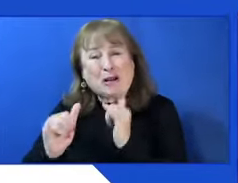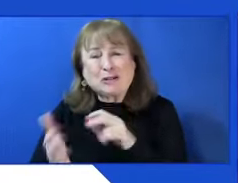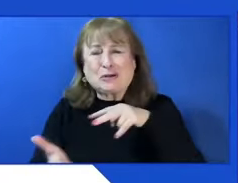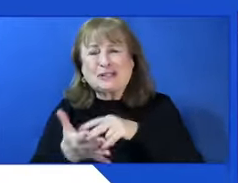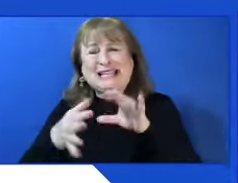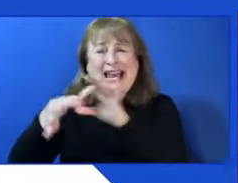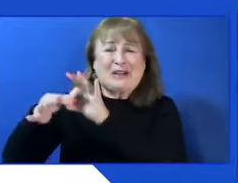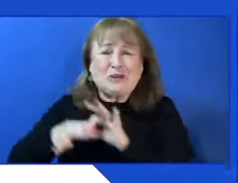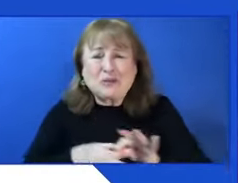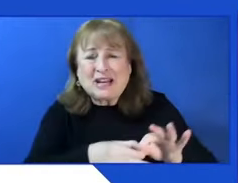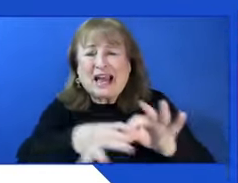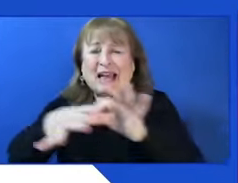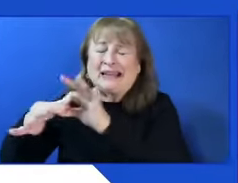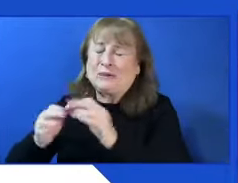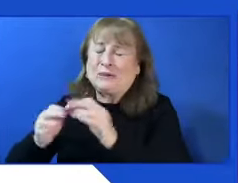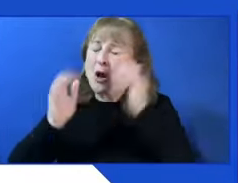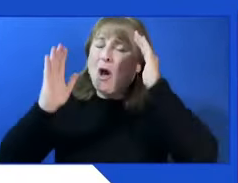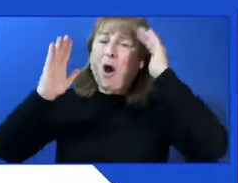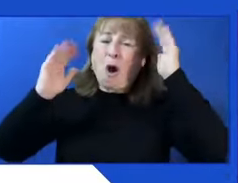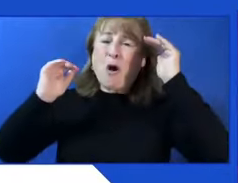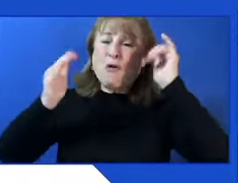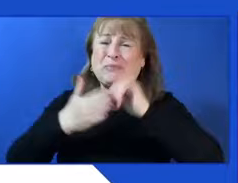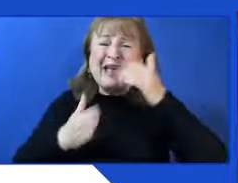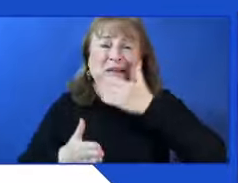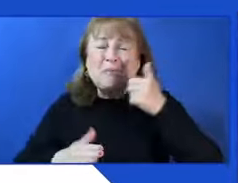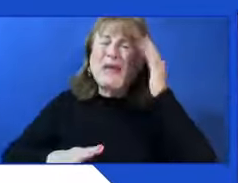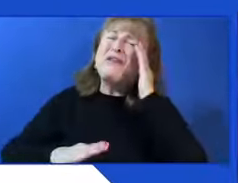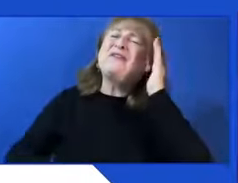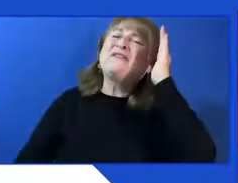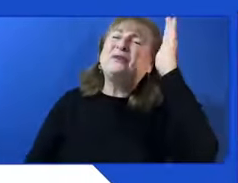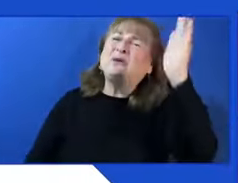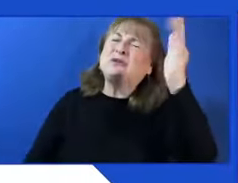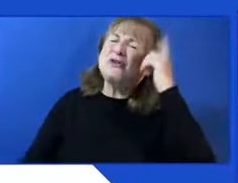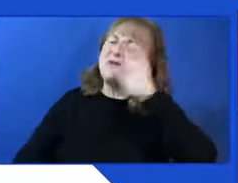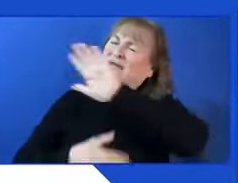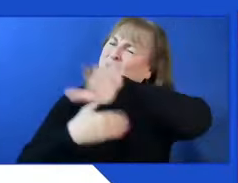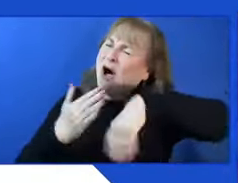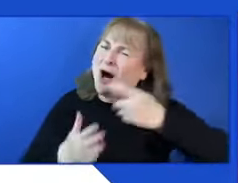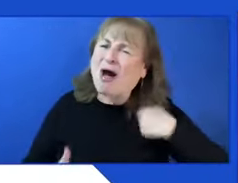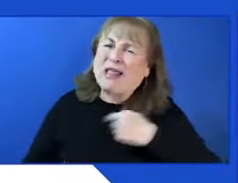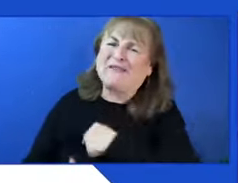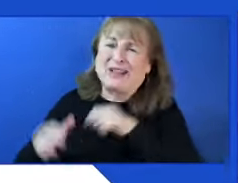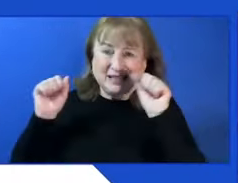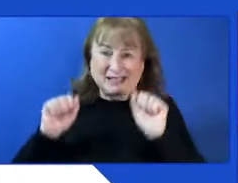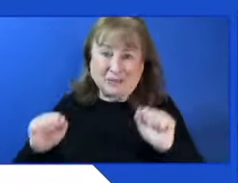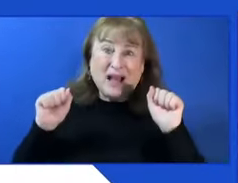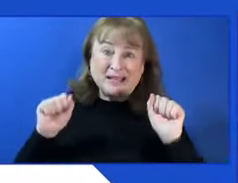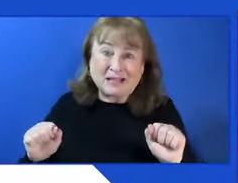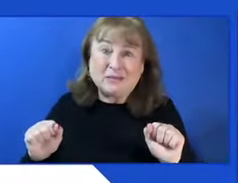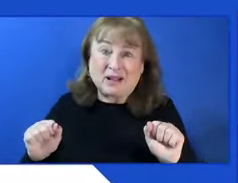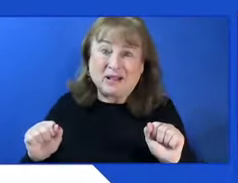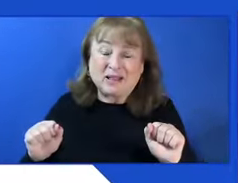united in hope that a better future for all of us is possible.